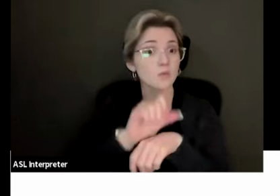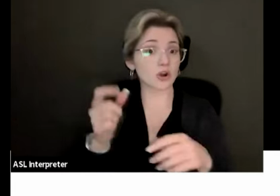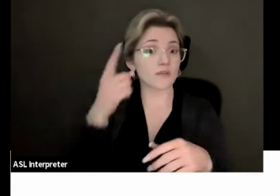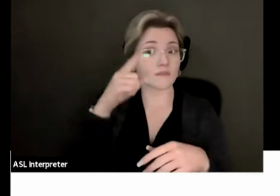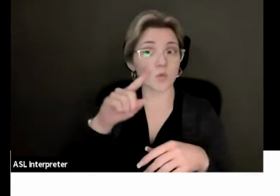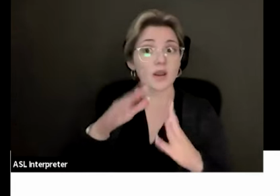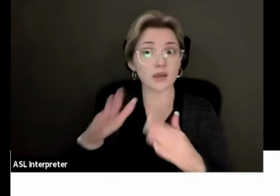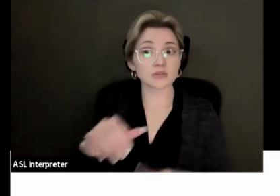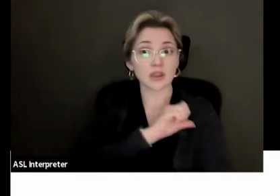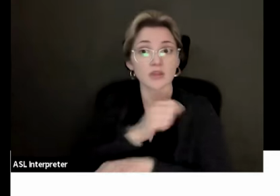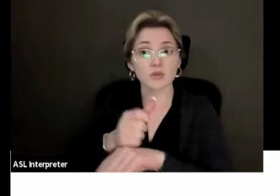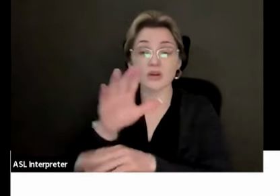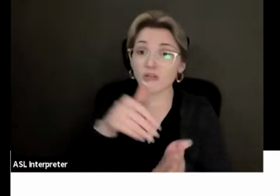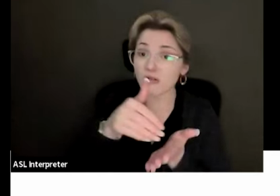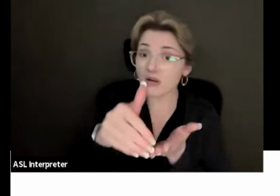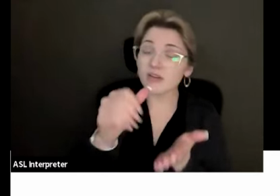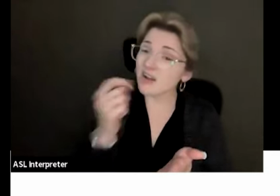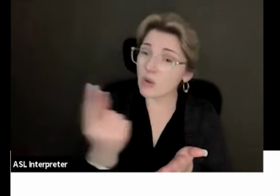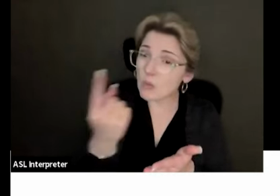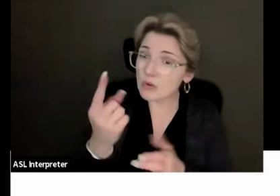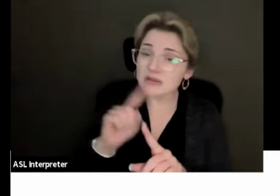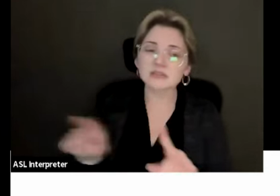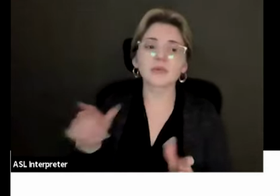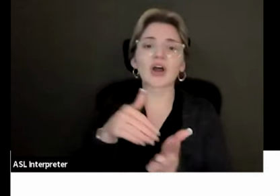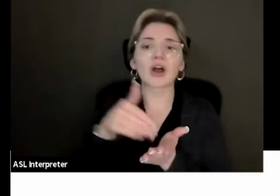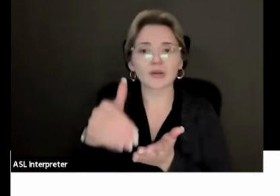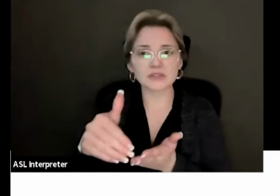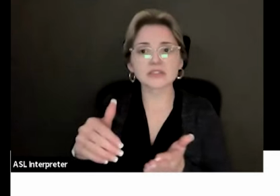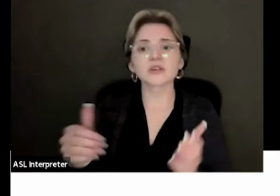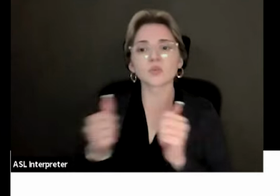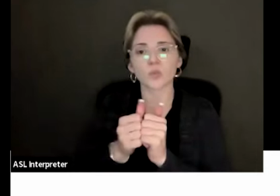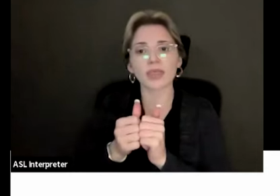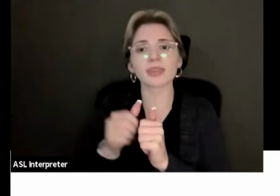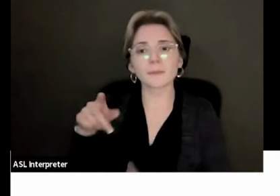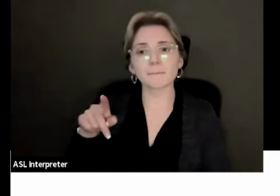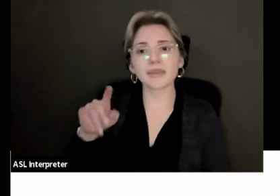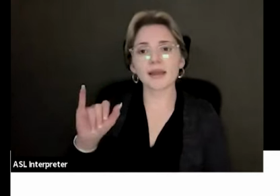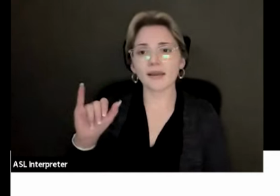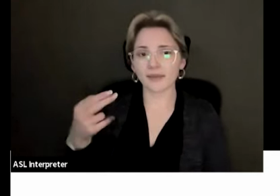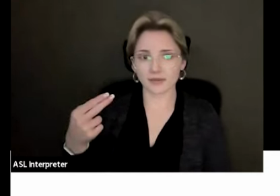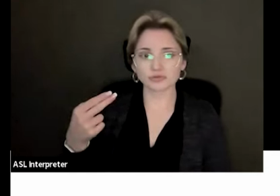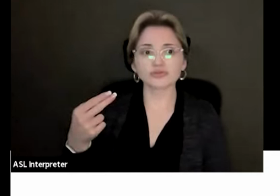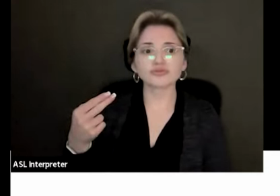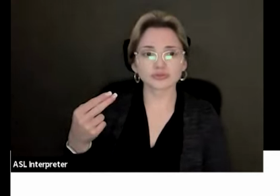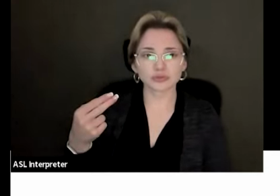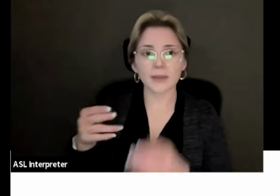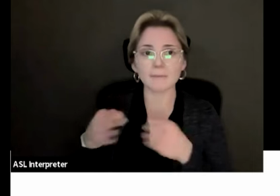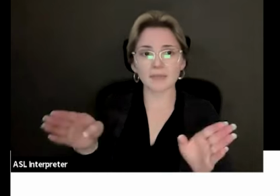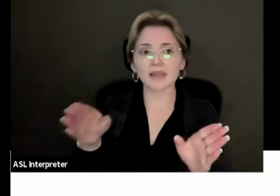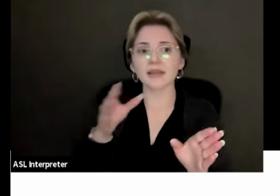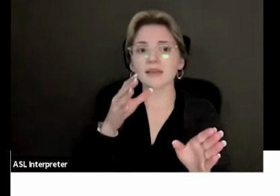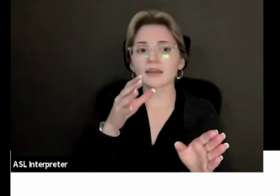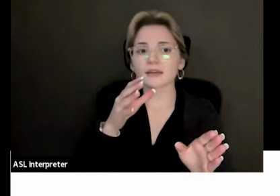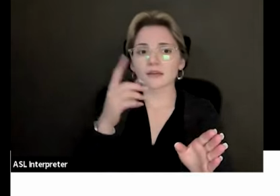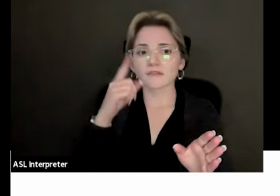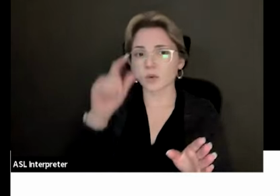is often, not always, but often with PIH. And so that's kind of the local program office that survivor